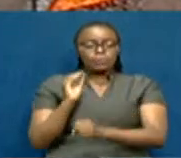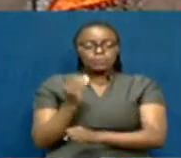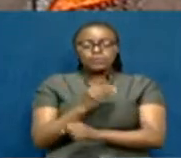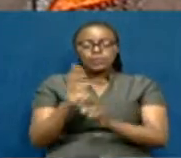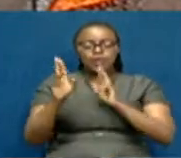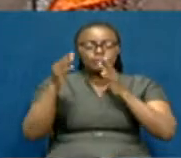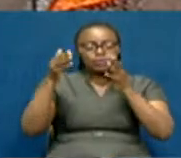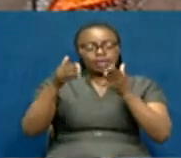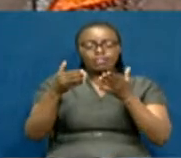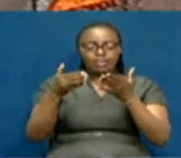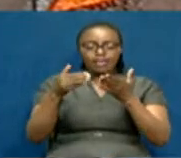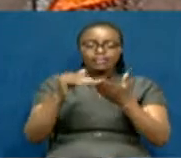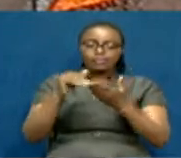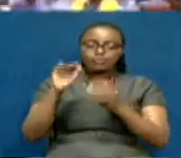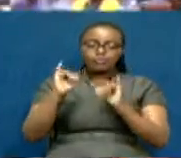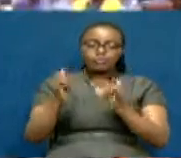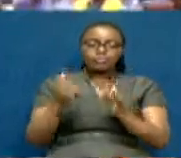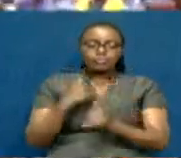Leto has more.